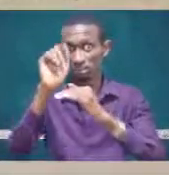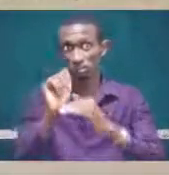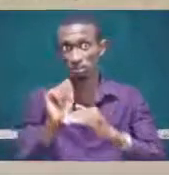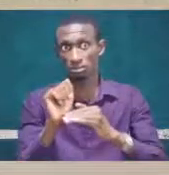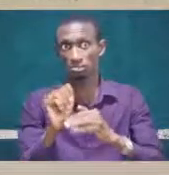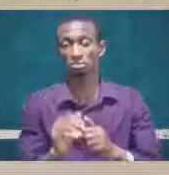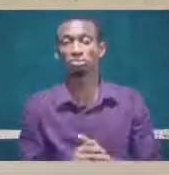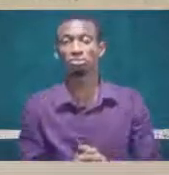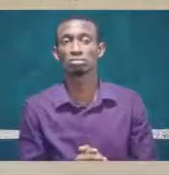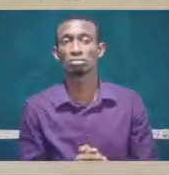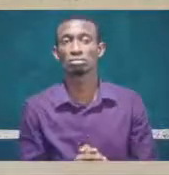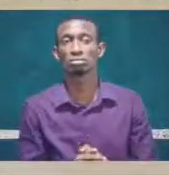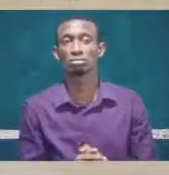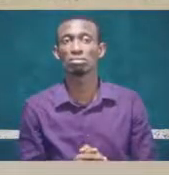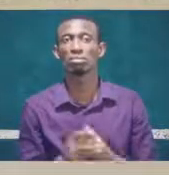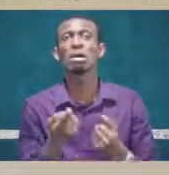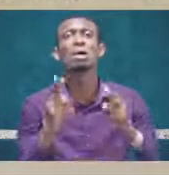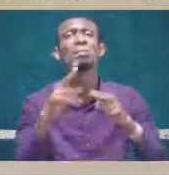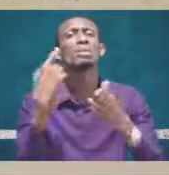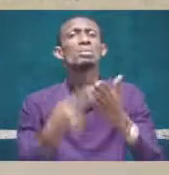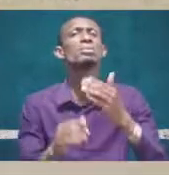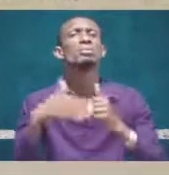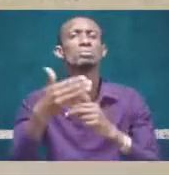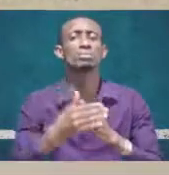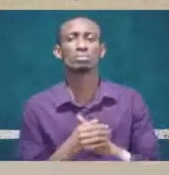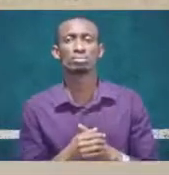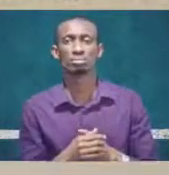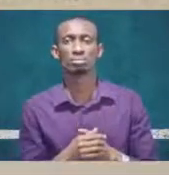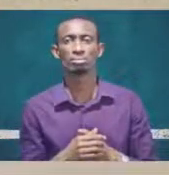then the triplet is over? What would exactly happen?